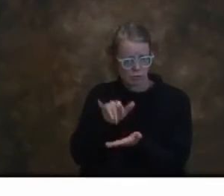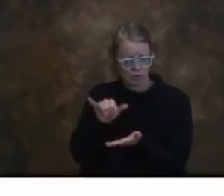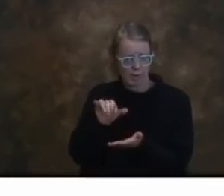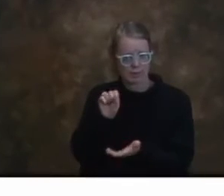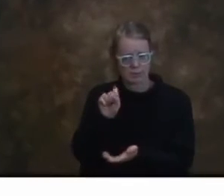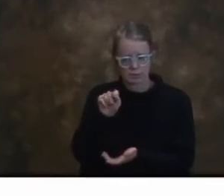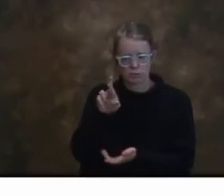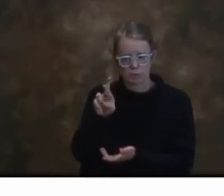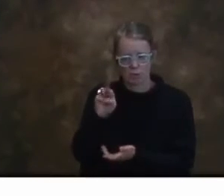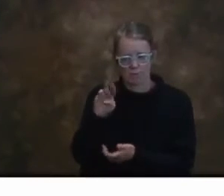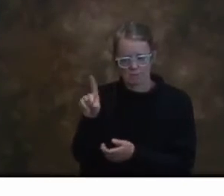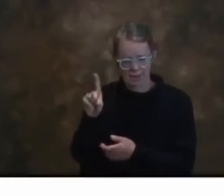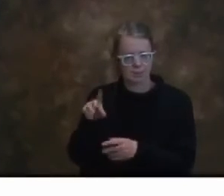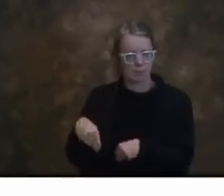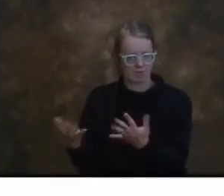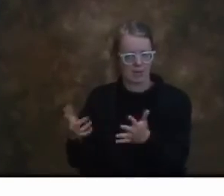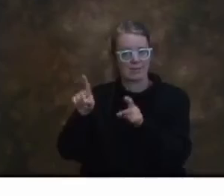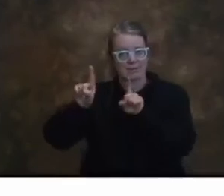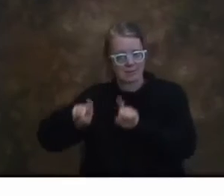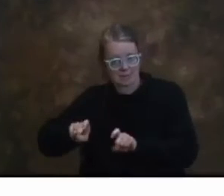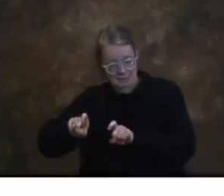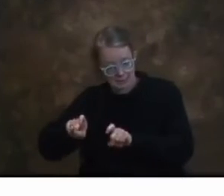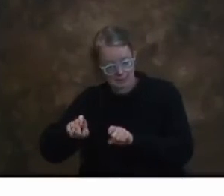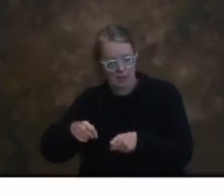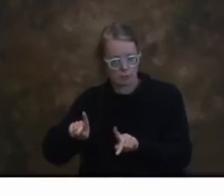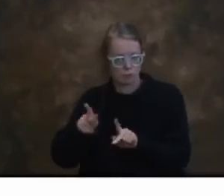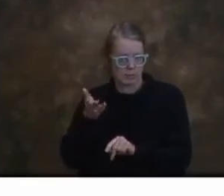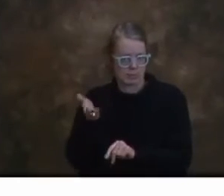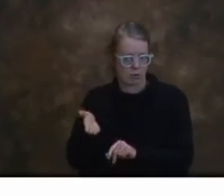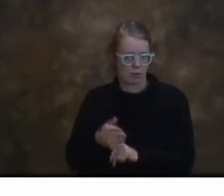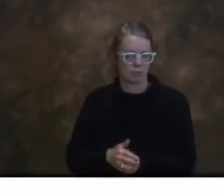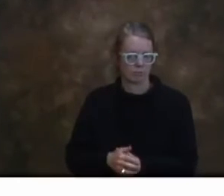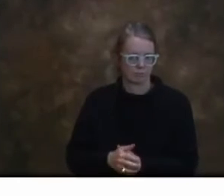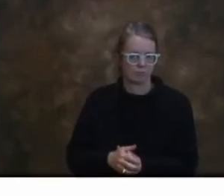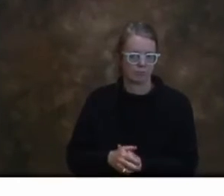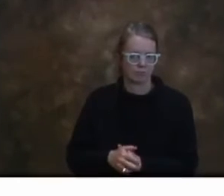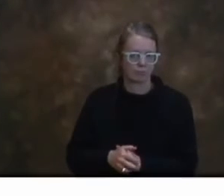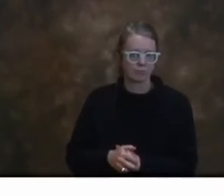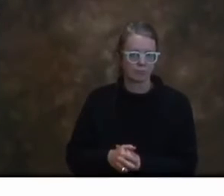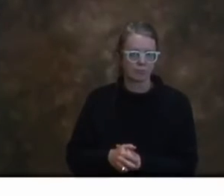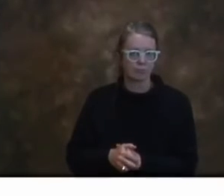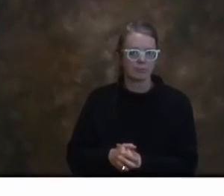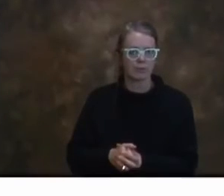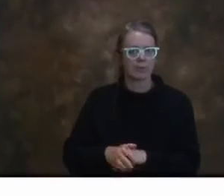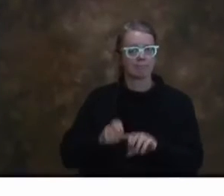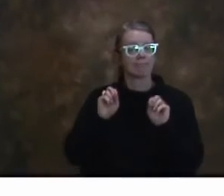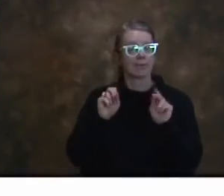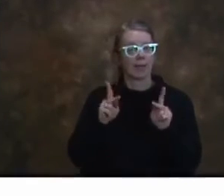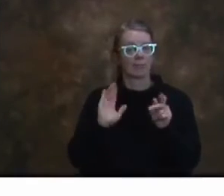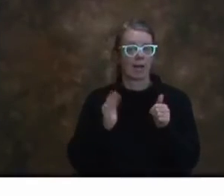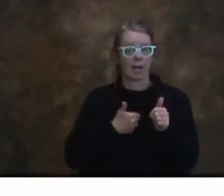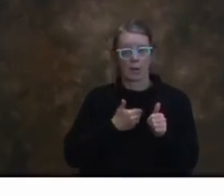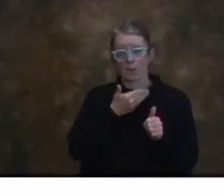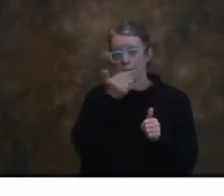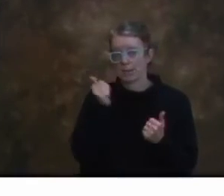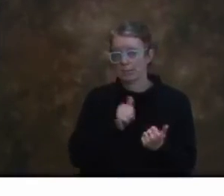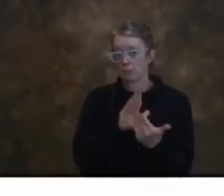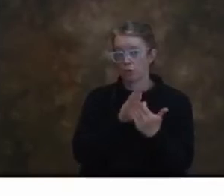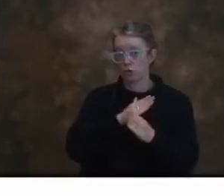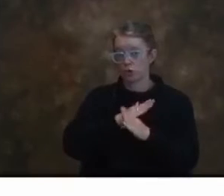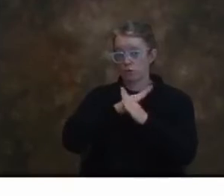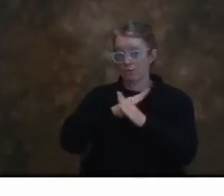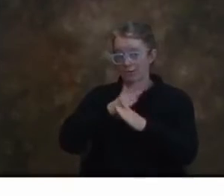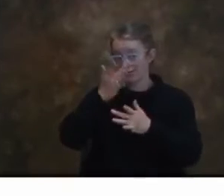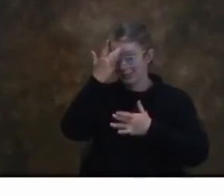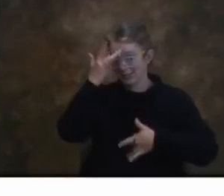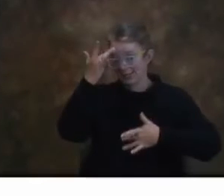StarMed is also providing testing opportunities. Also, while vaccination is our best tool to prevent